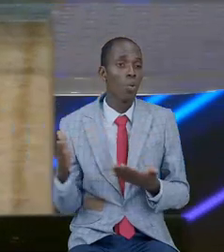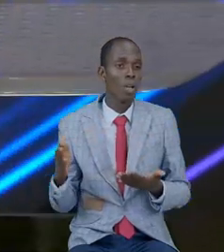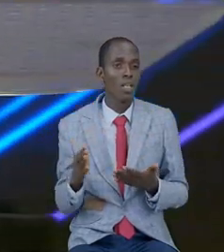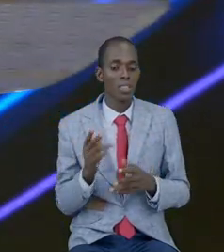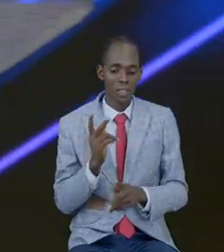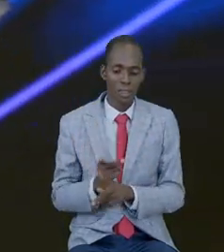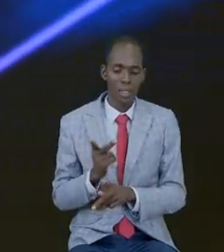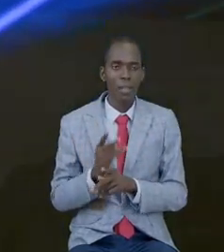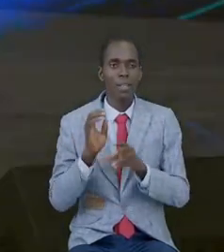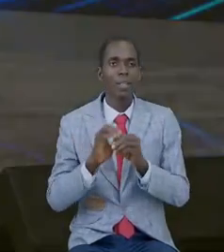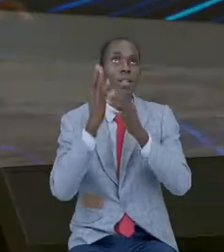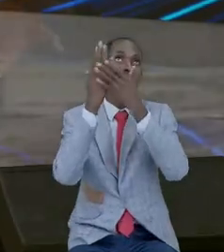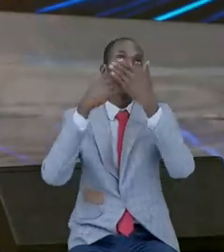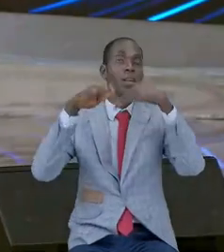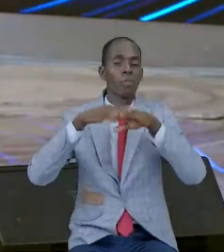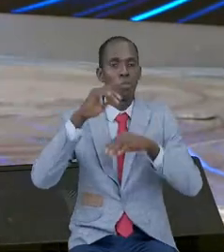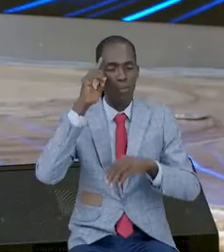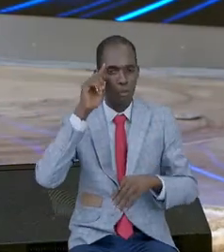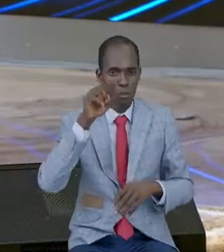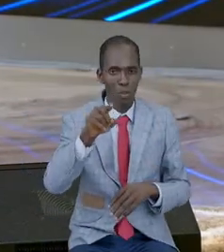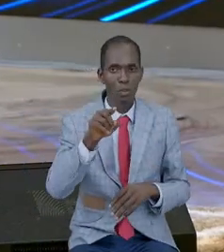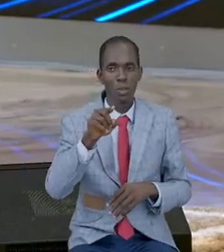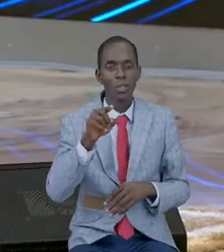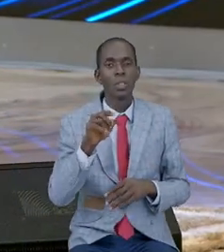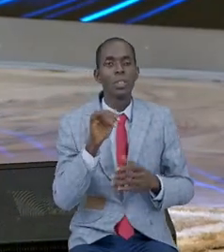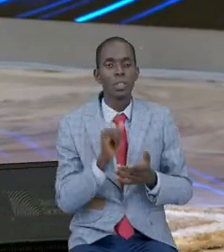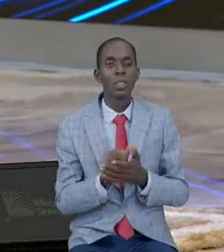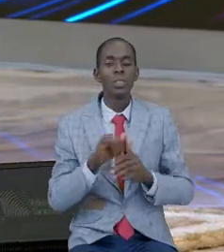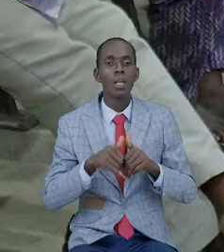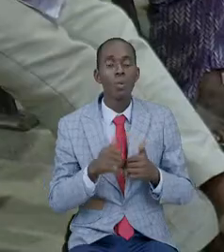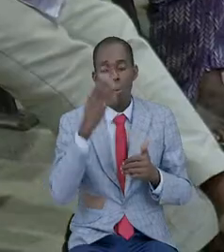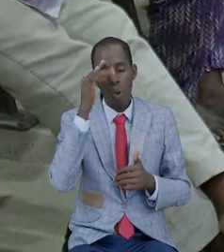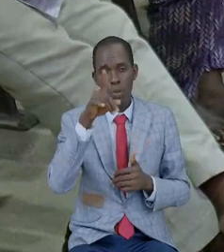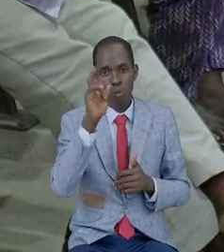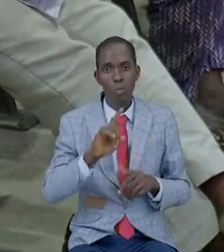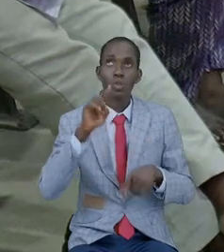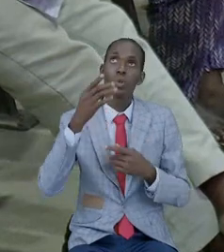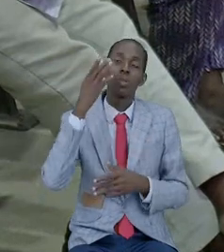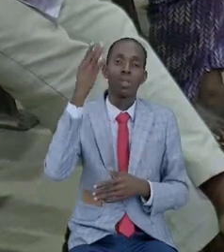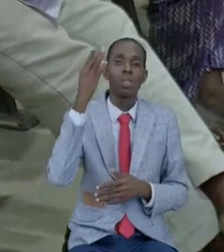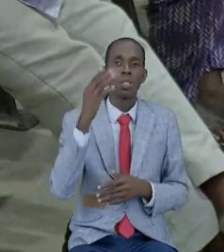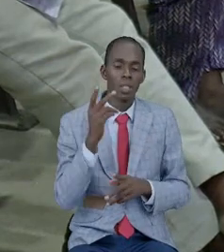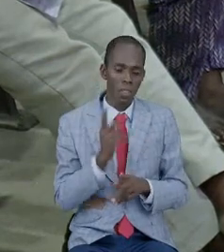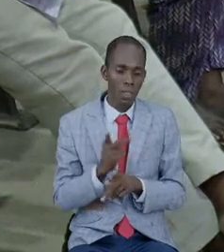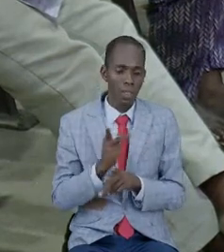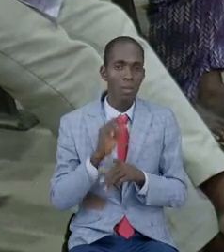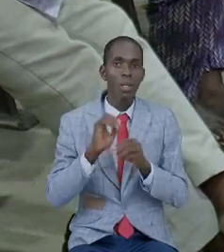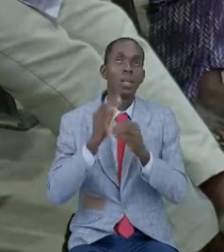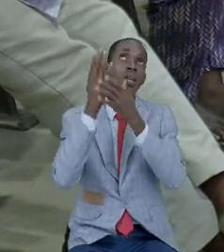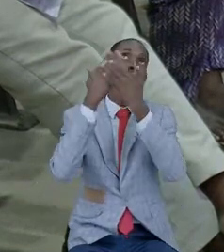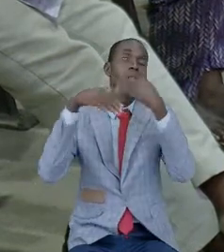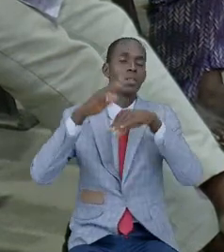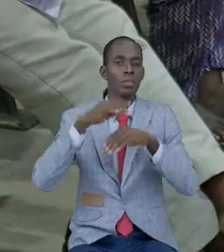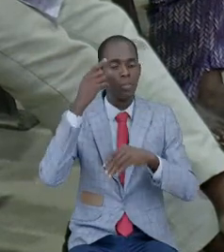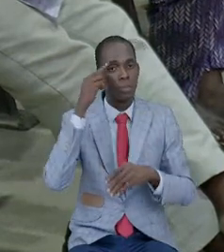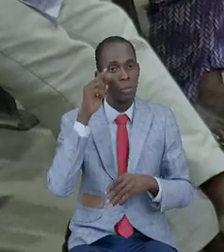heaven for you that's why it's good to get to heaven research in heaven for